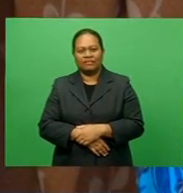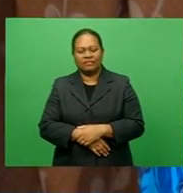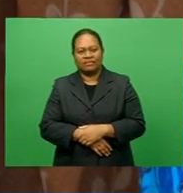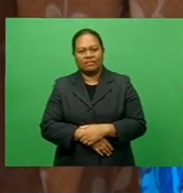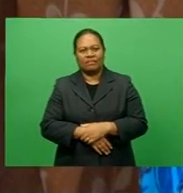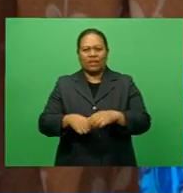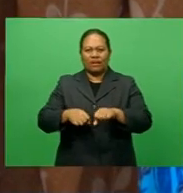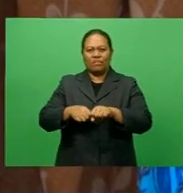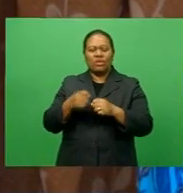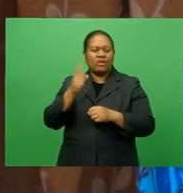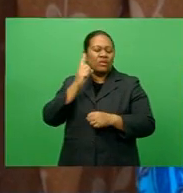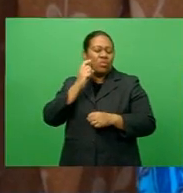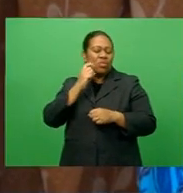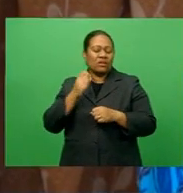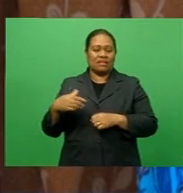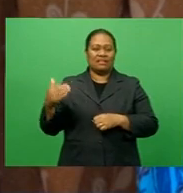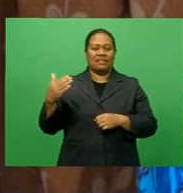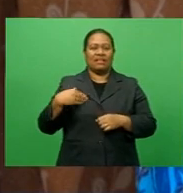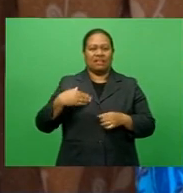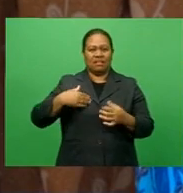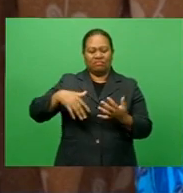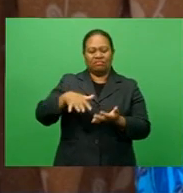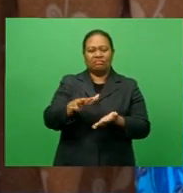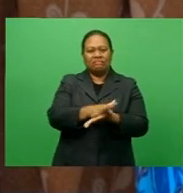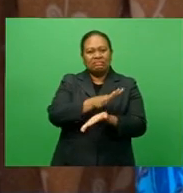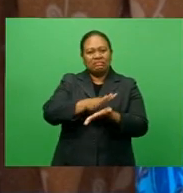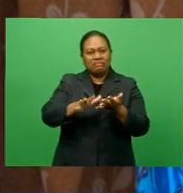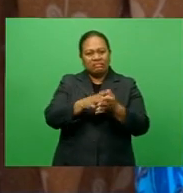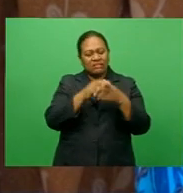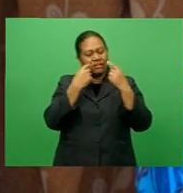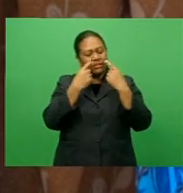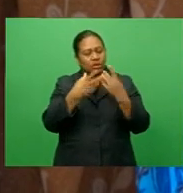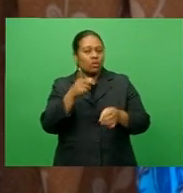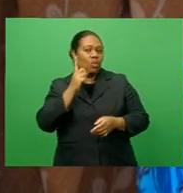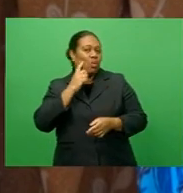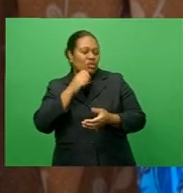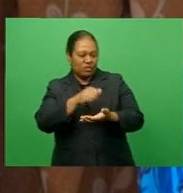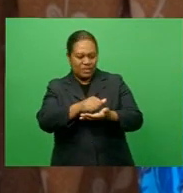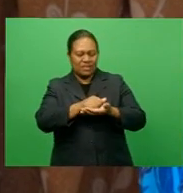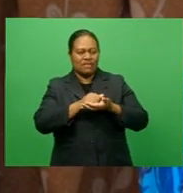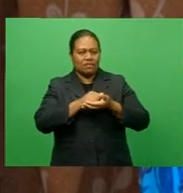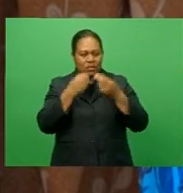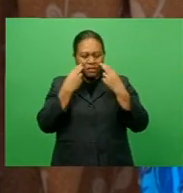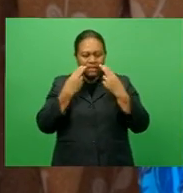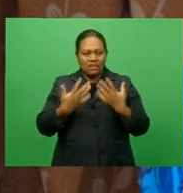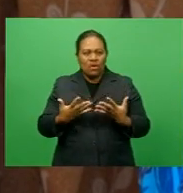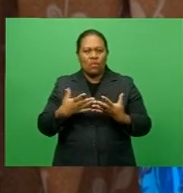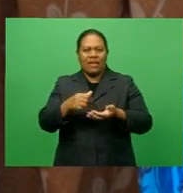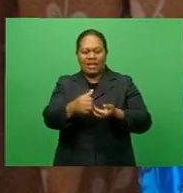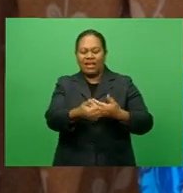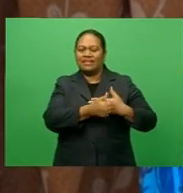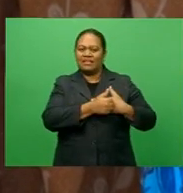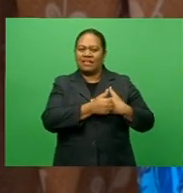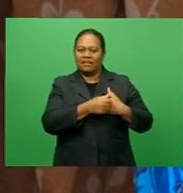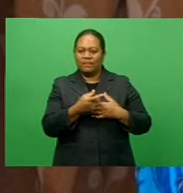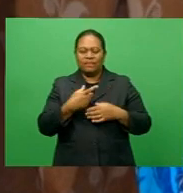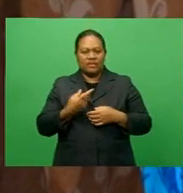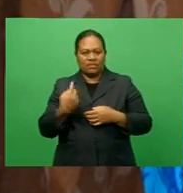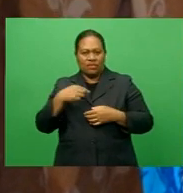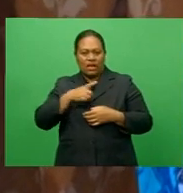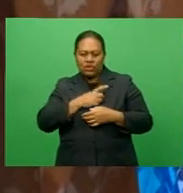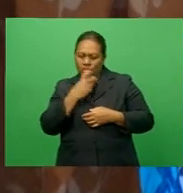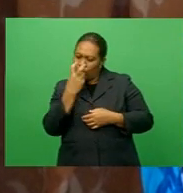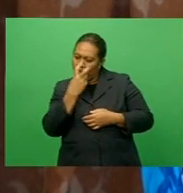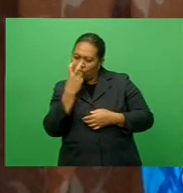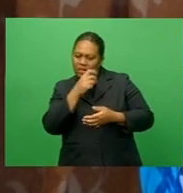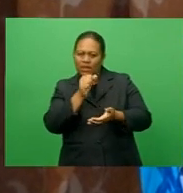Broken water system is a health disaster waiting to happen. Water must be kept pure and safe, and that requires us to constantly monitor and